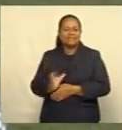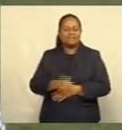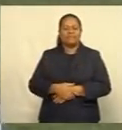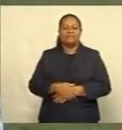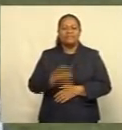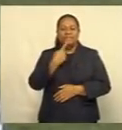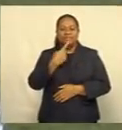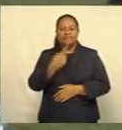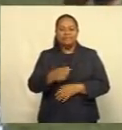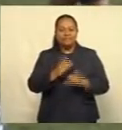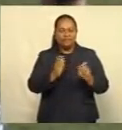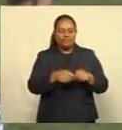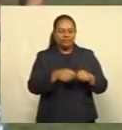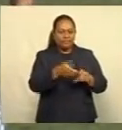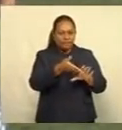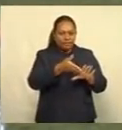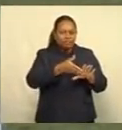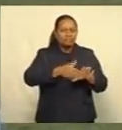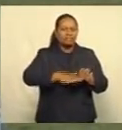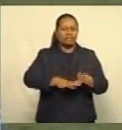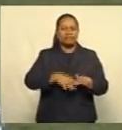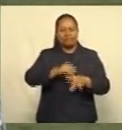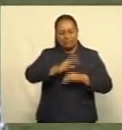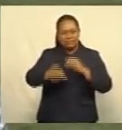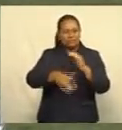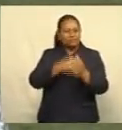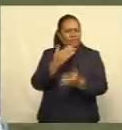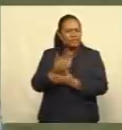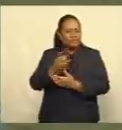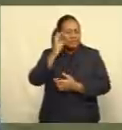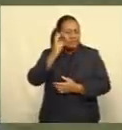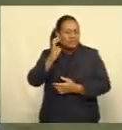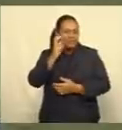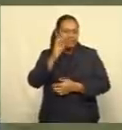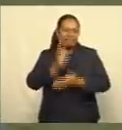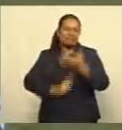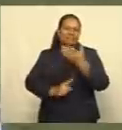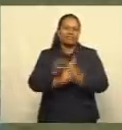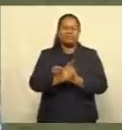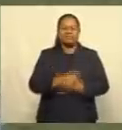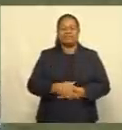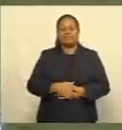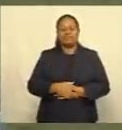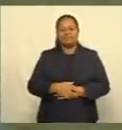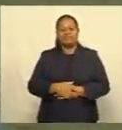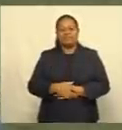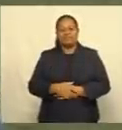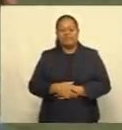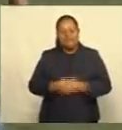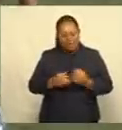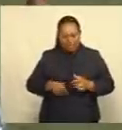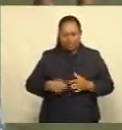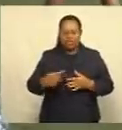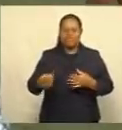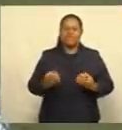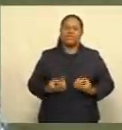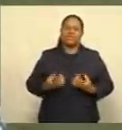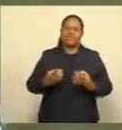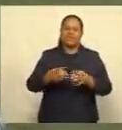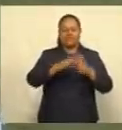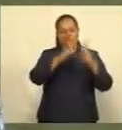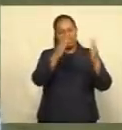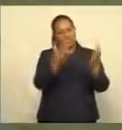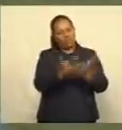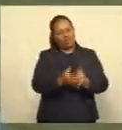squad camps on a monthly basis and holds their training sessions at the HPU gym as they continue their preparation for the World Cup next